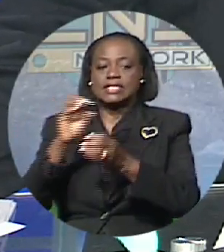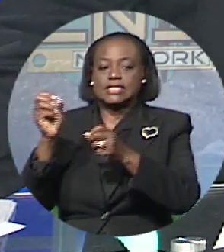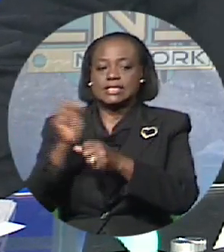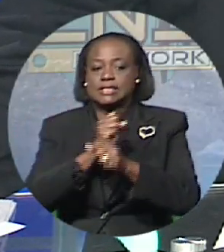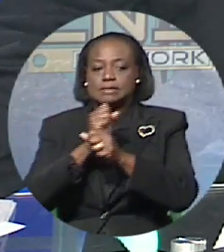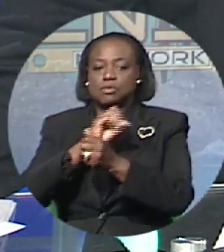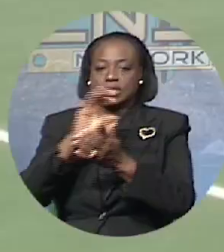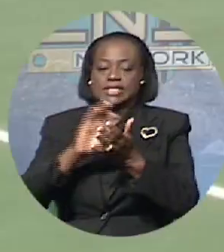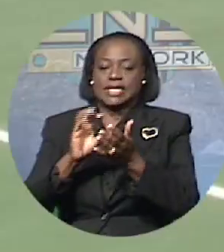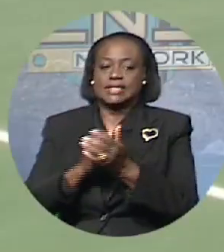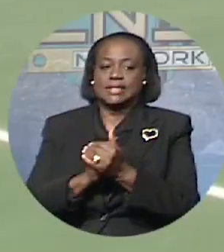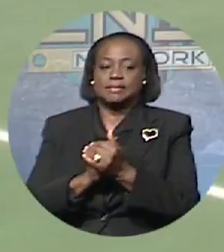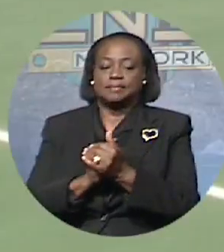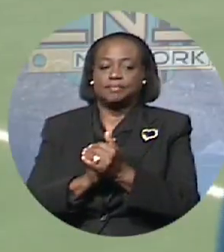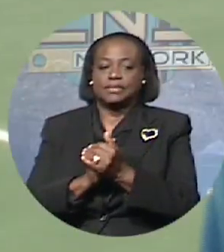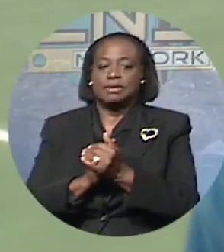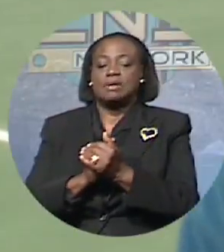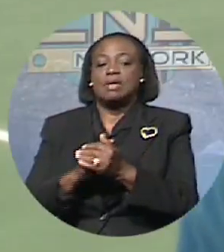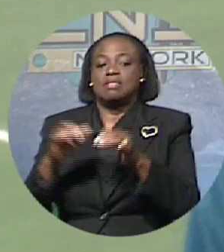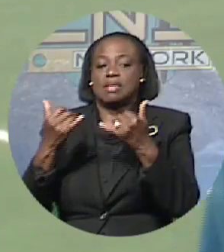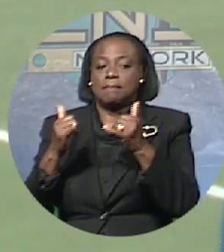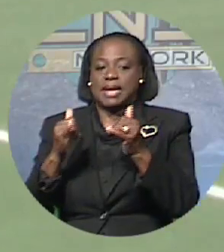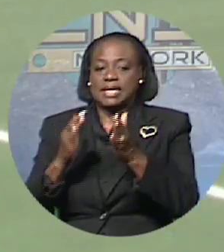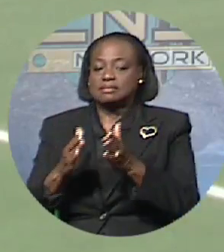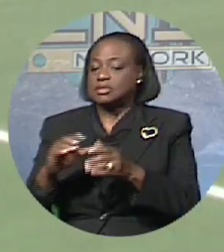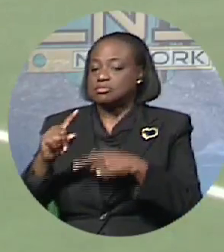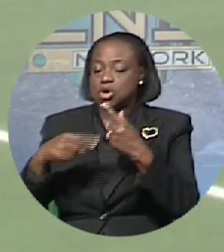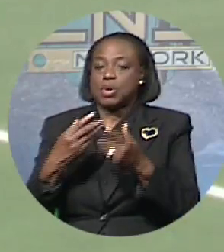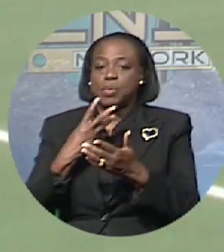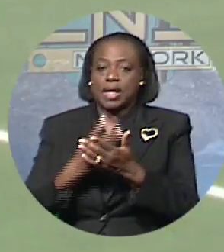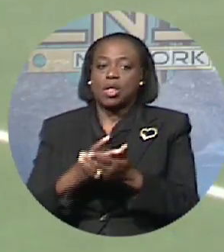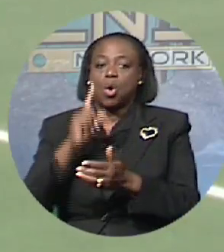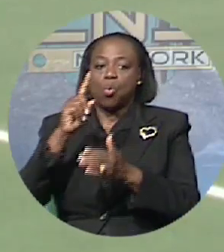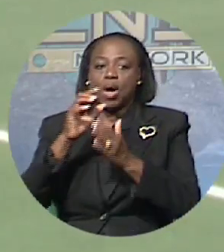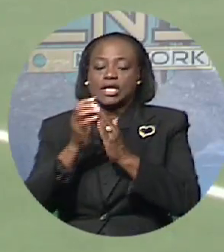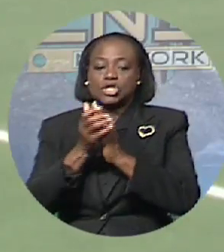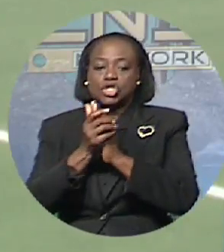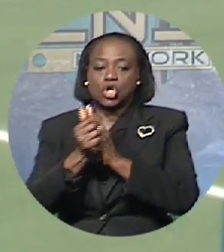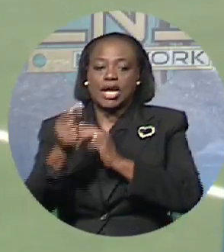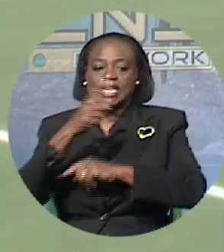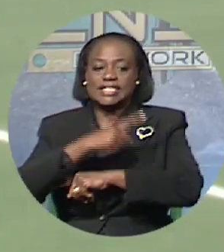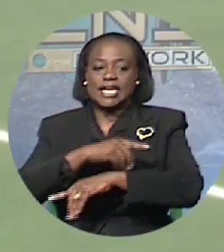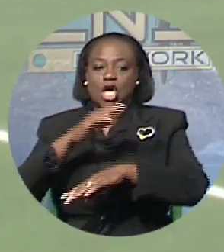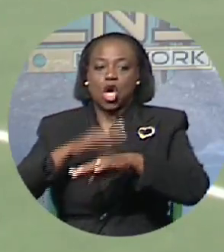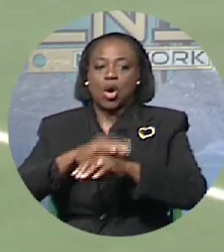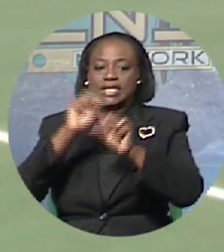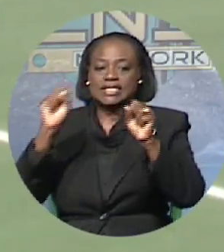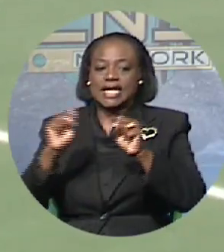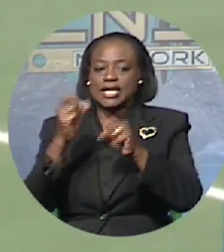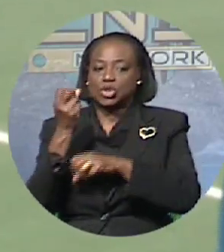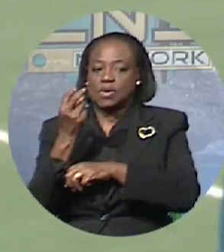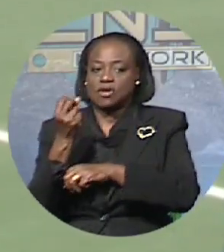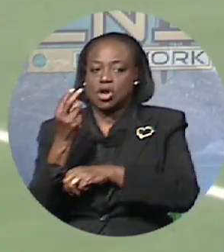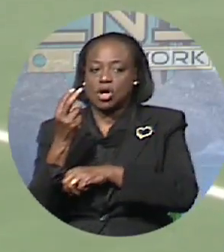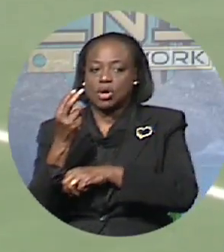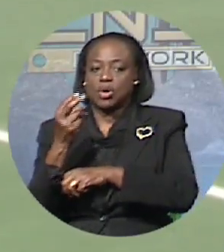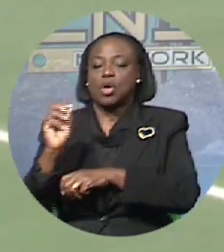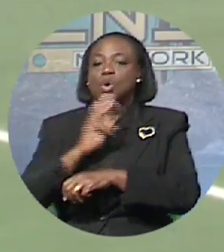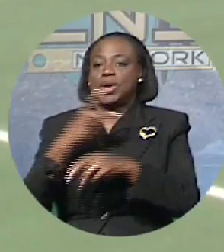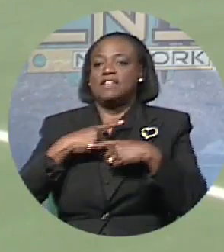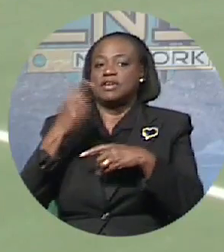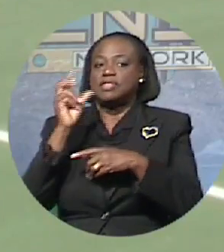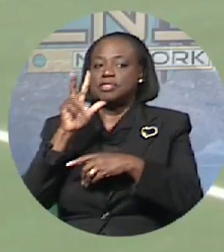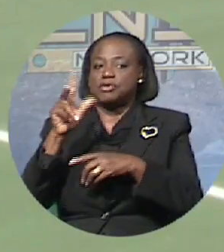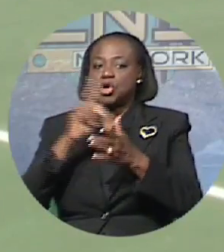Donaldson. The Play and Stay is going good. I mean, the kids love it. We have the Dollar Day Saturdays, which we do at 12 o'clock. We've had it for, I think, 3 weeks now.